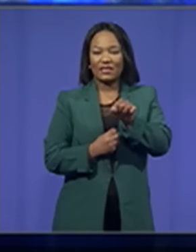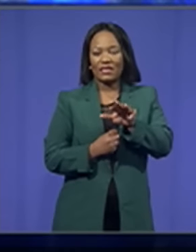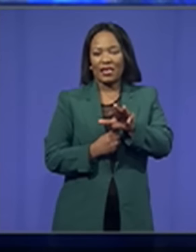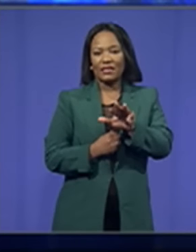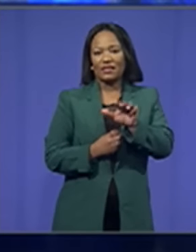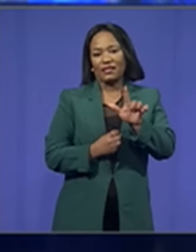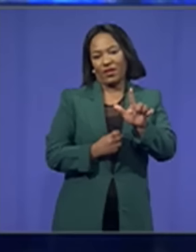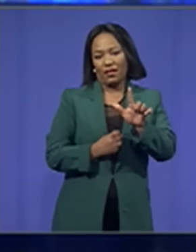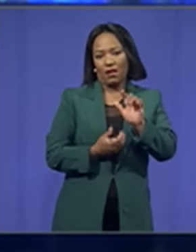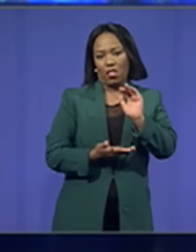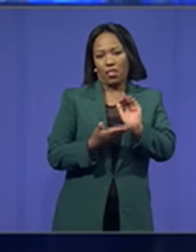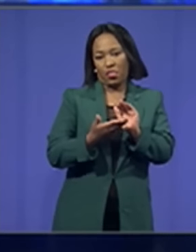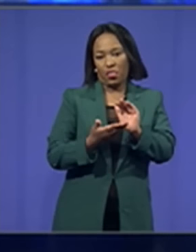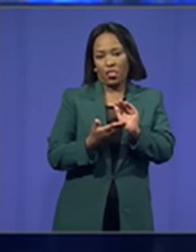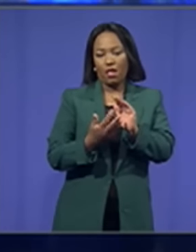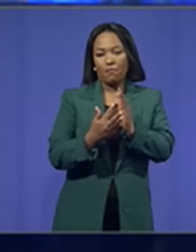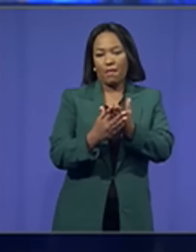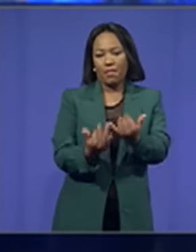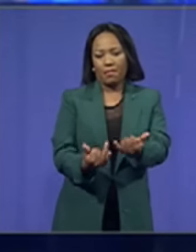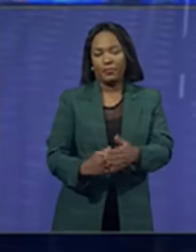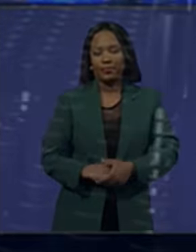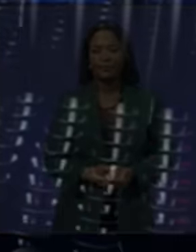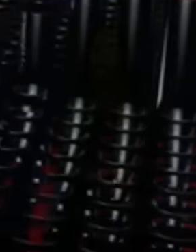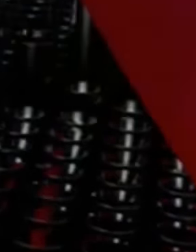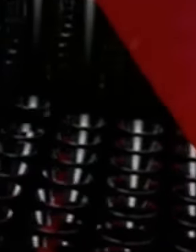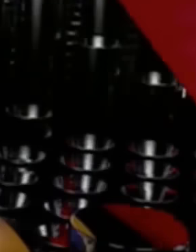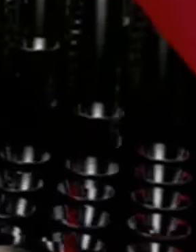litara. Ha re fetele mabenkeleng.